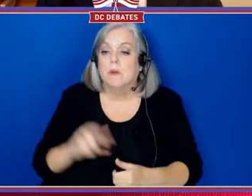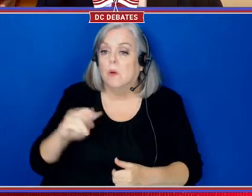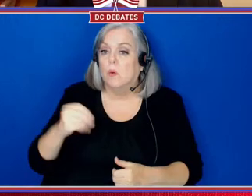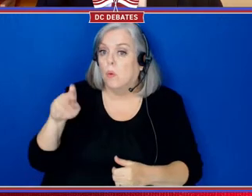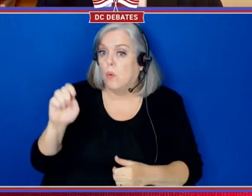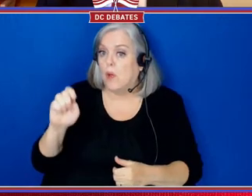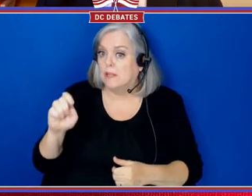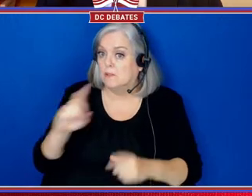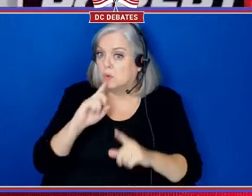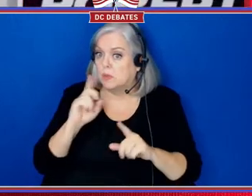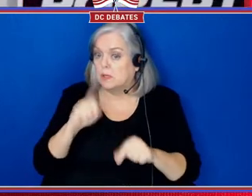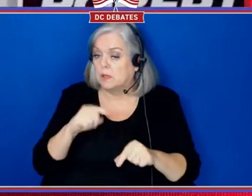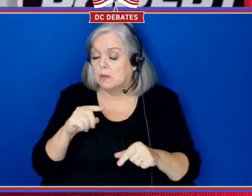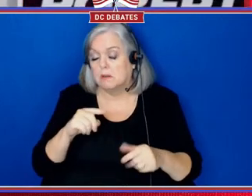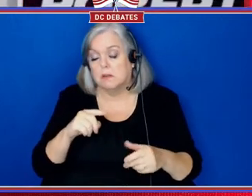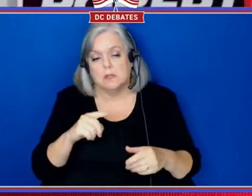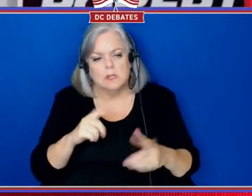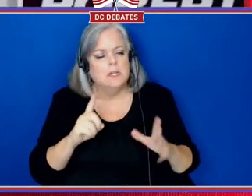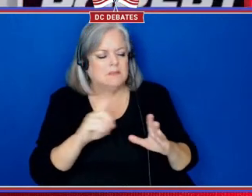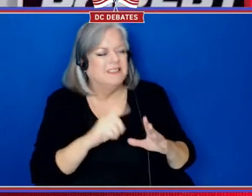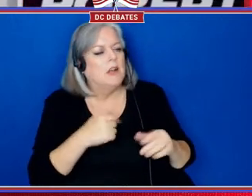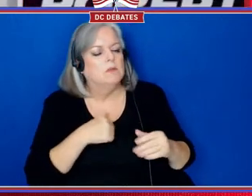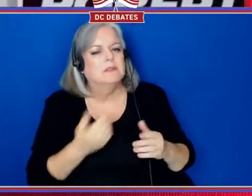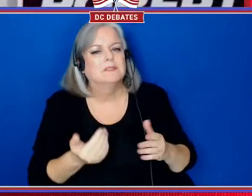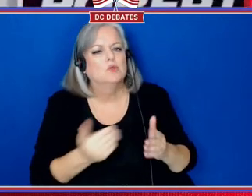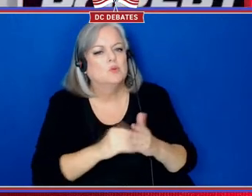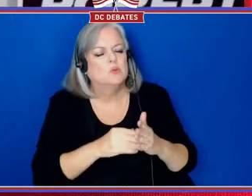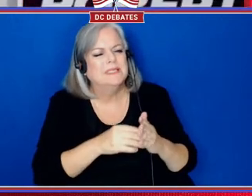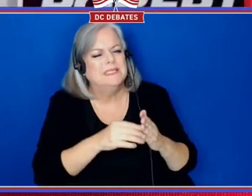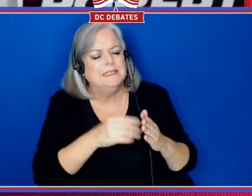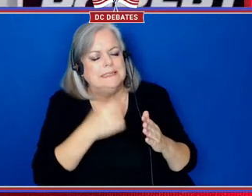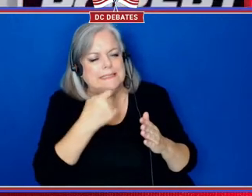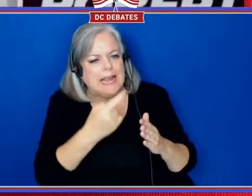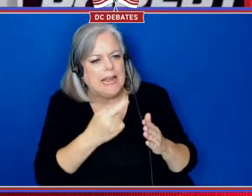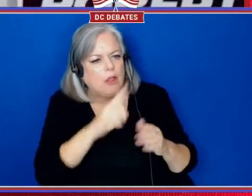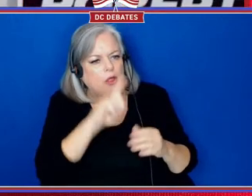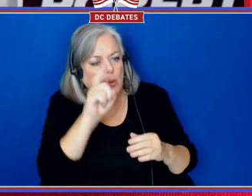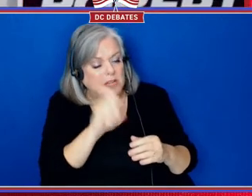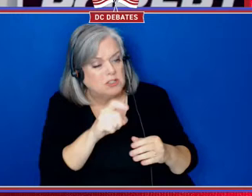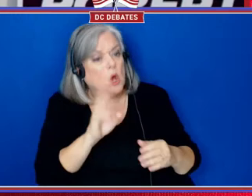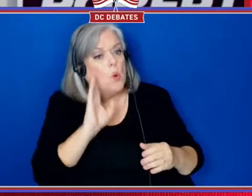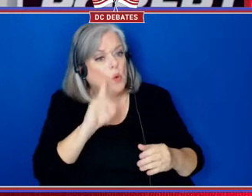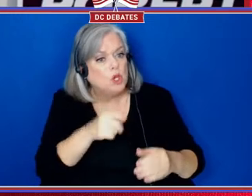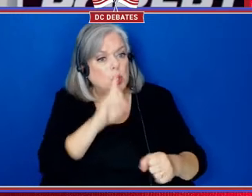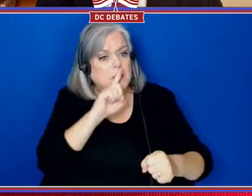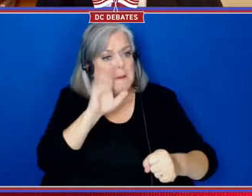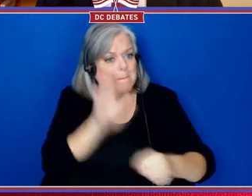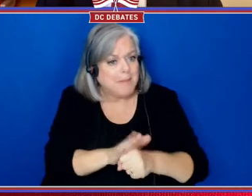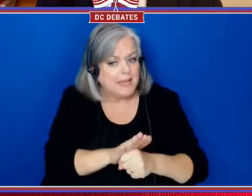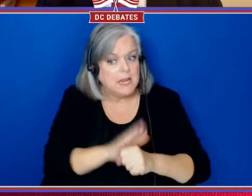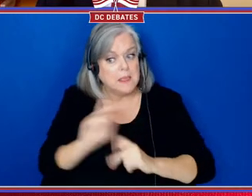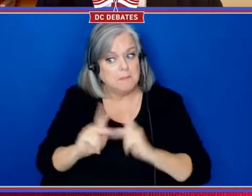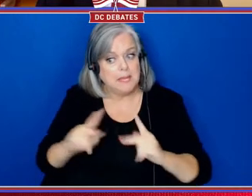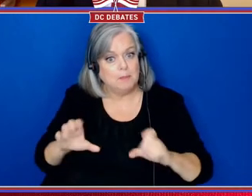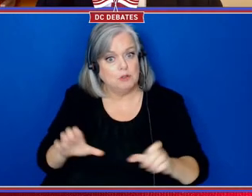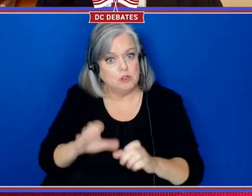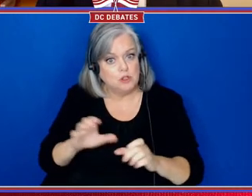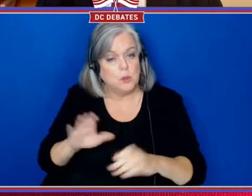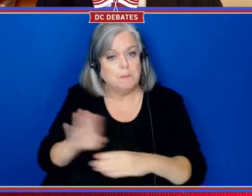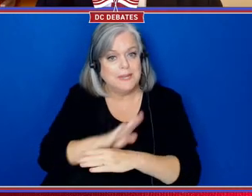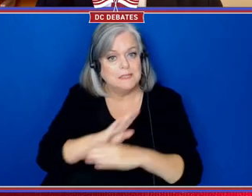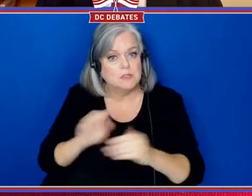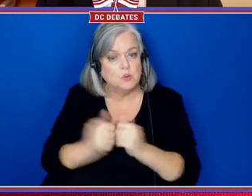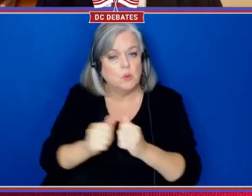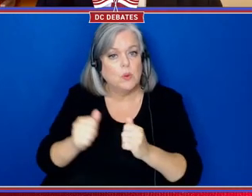Less a rebuttal, more just restating the question. Mayor Bowser, would you commit that people who do business with the city or get grants from the city who donate